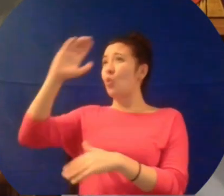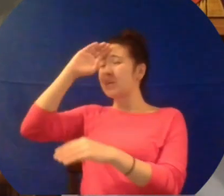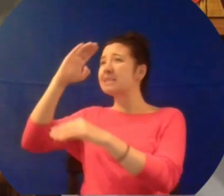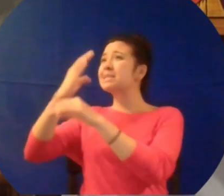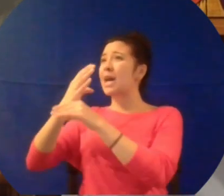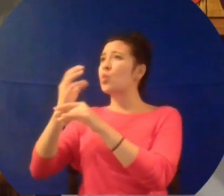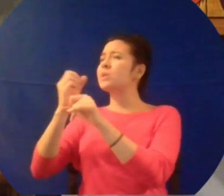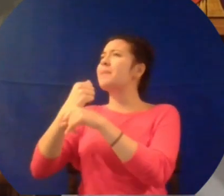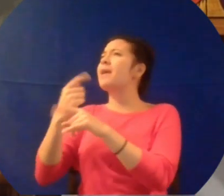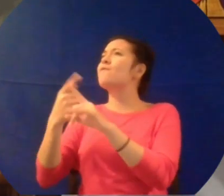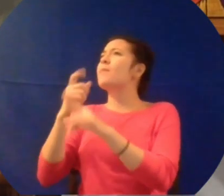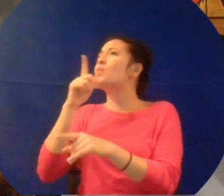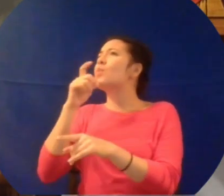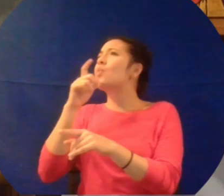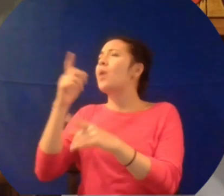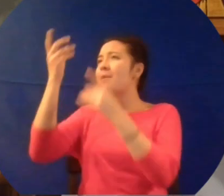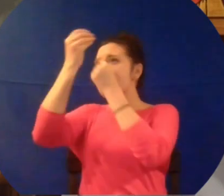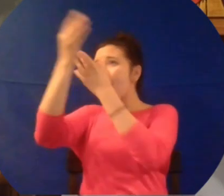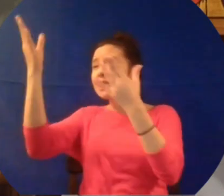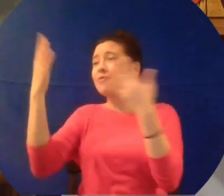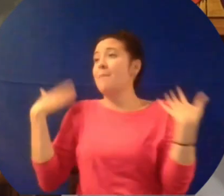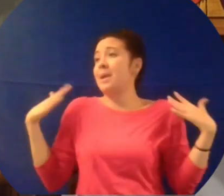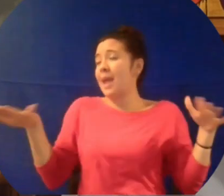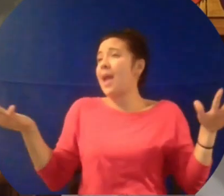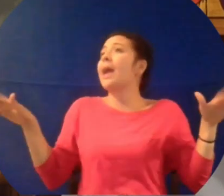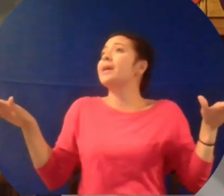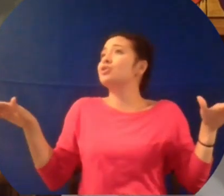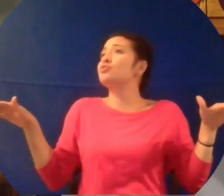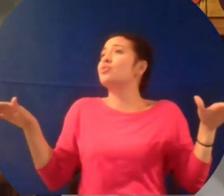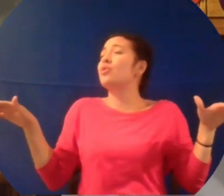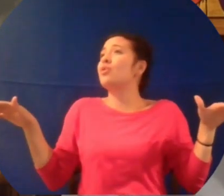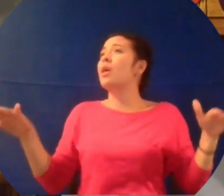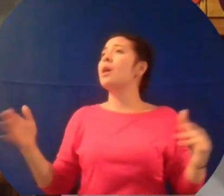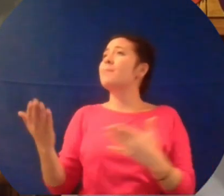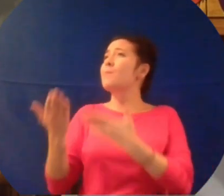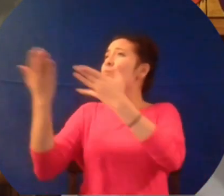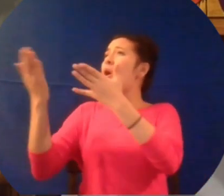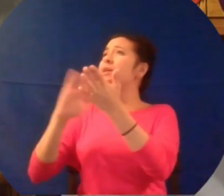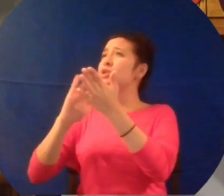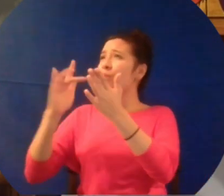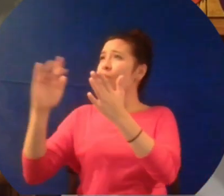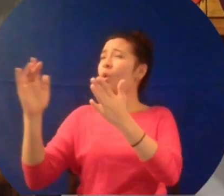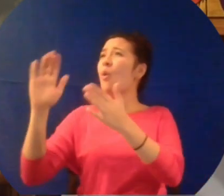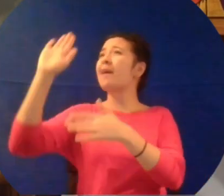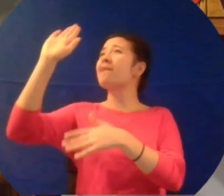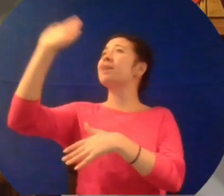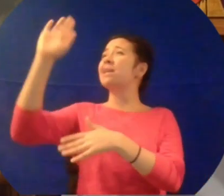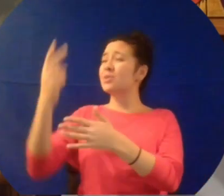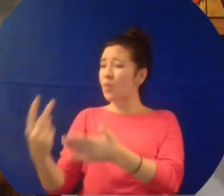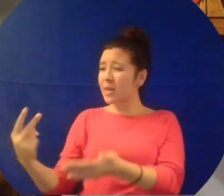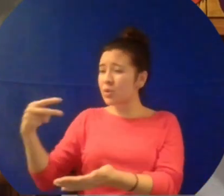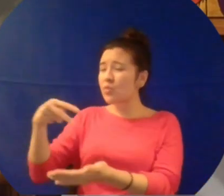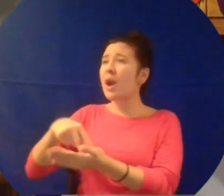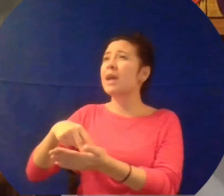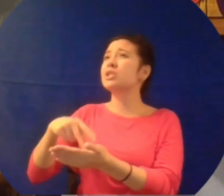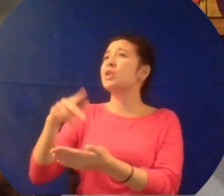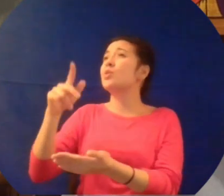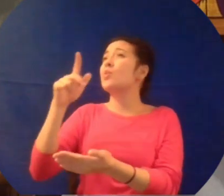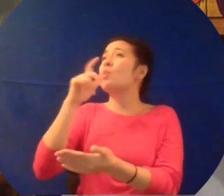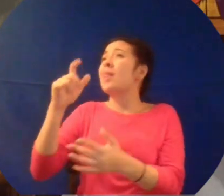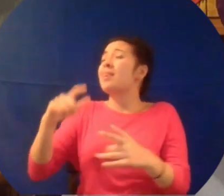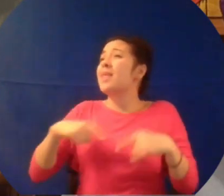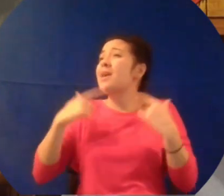by the message of an angel, may by his passion and cross be brought to the glory of his resurrection, who lives